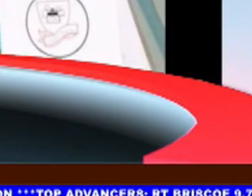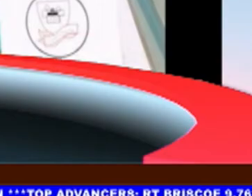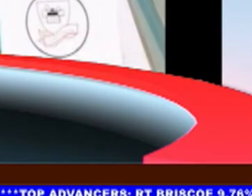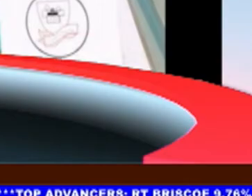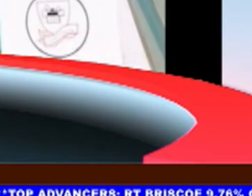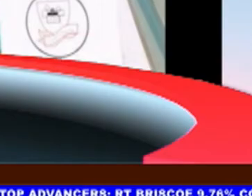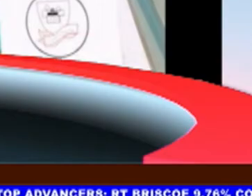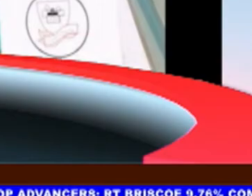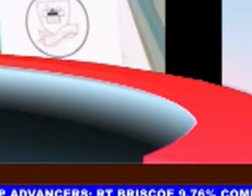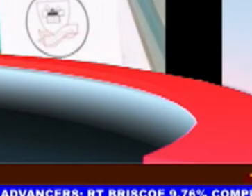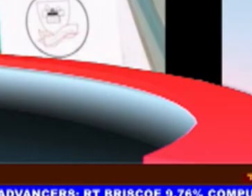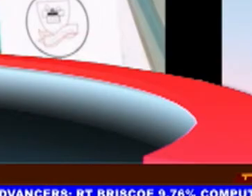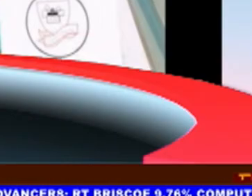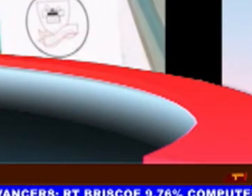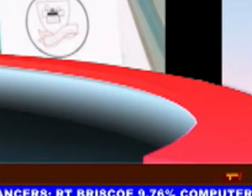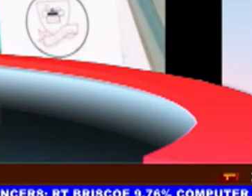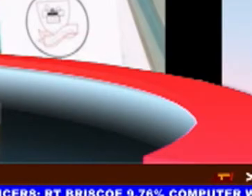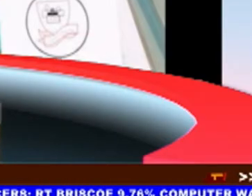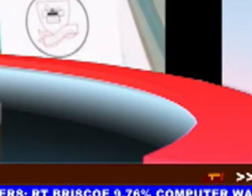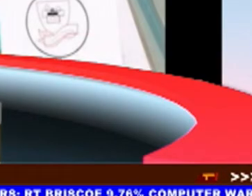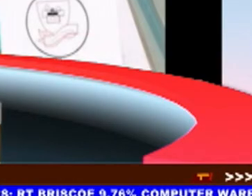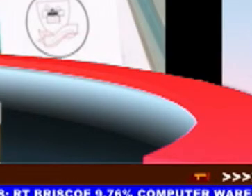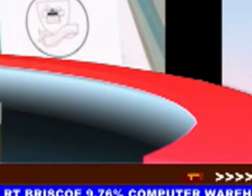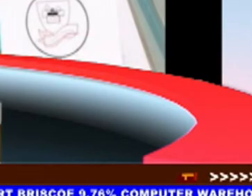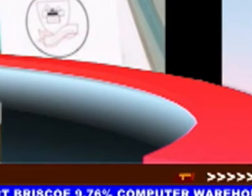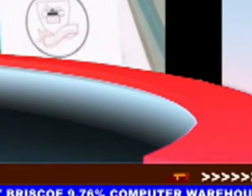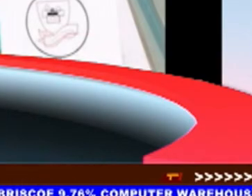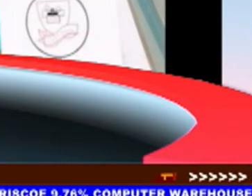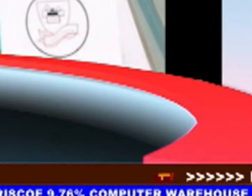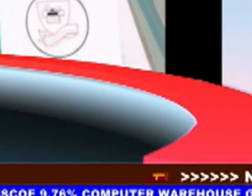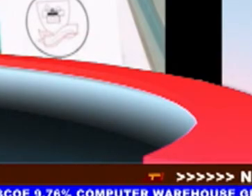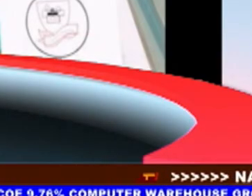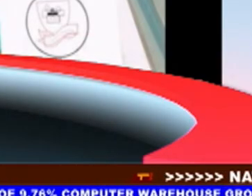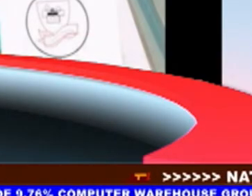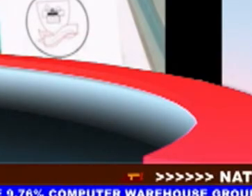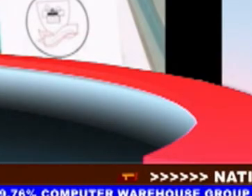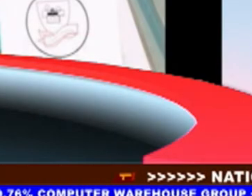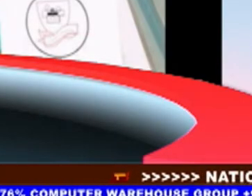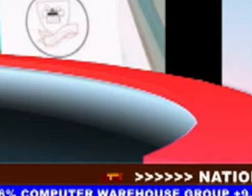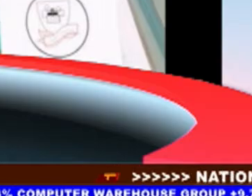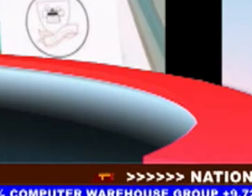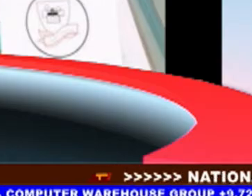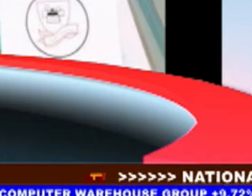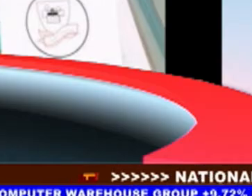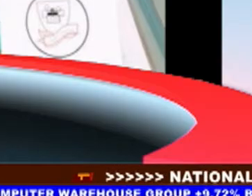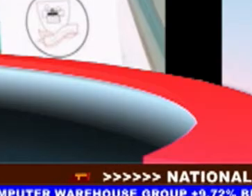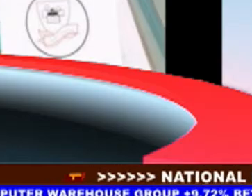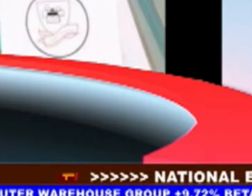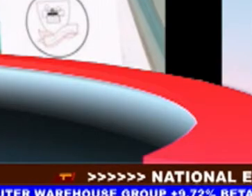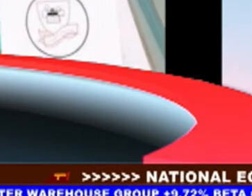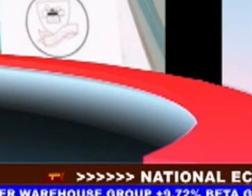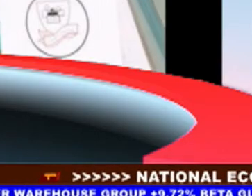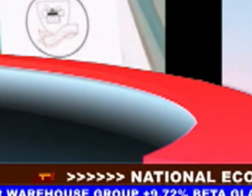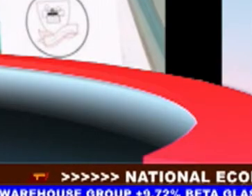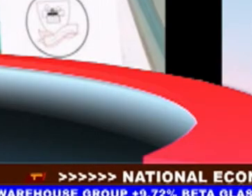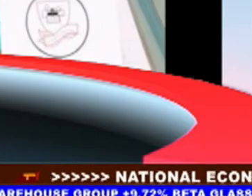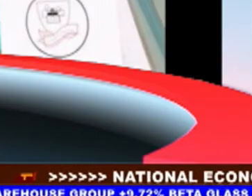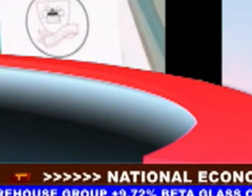confident of bouncing back to its old winning ways. The party expressed the confidence at the presentation of the